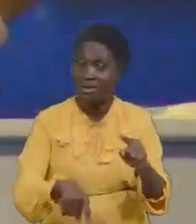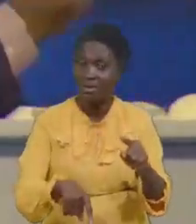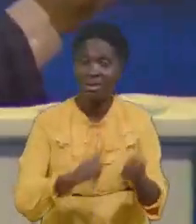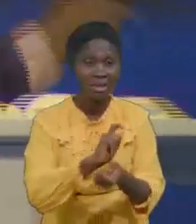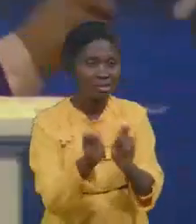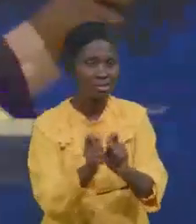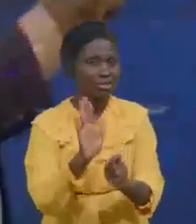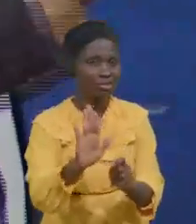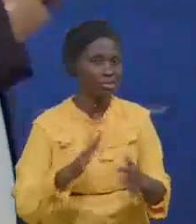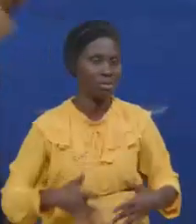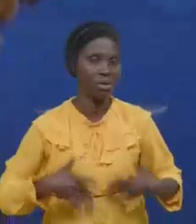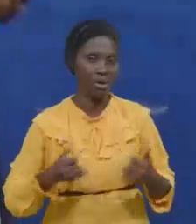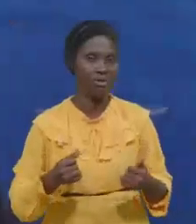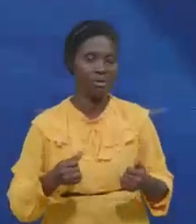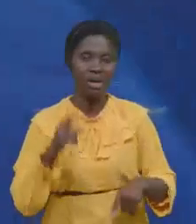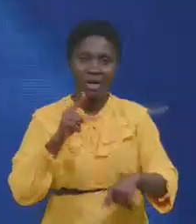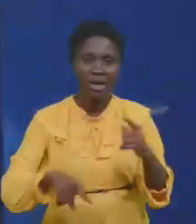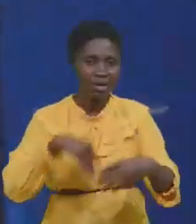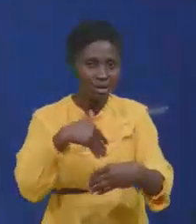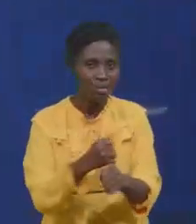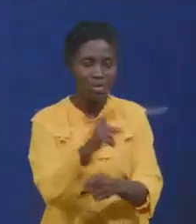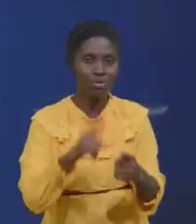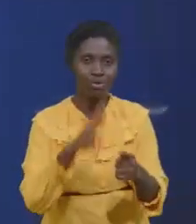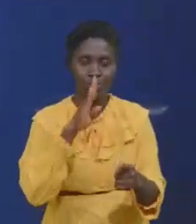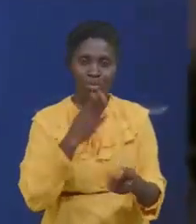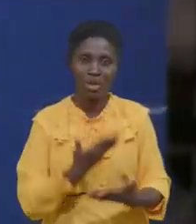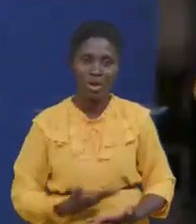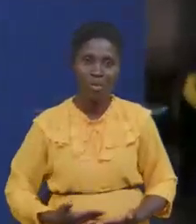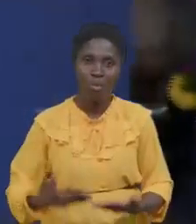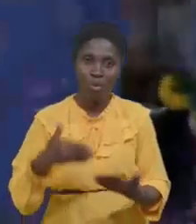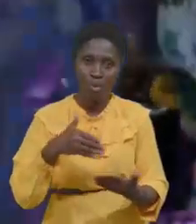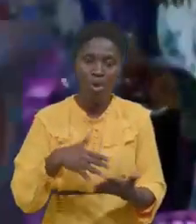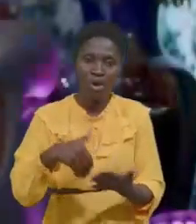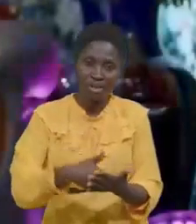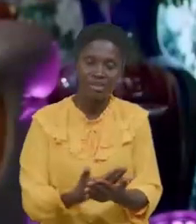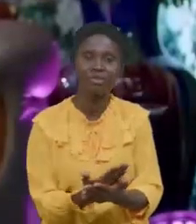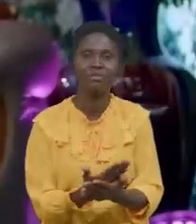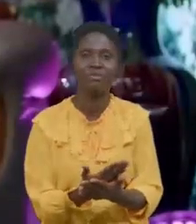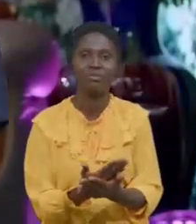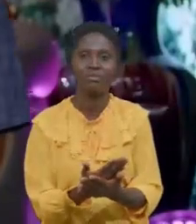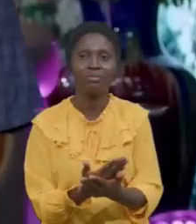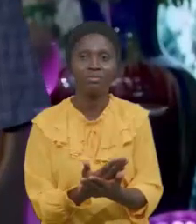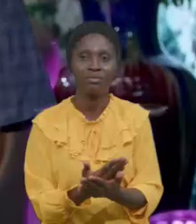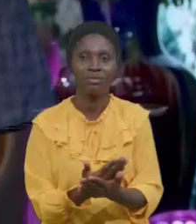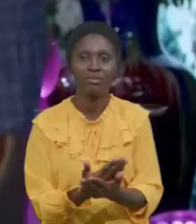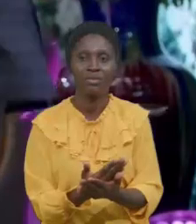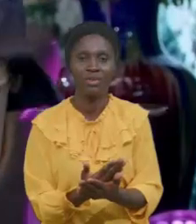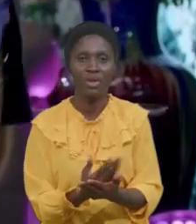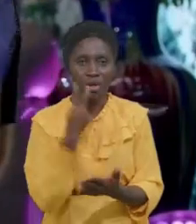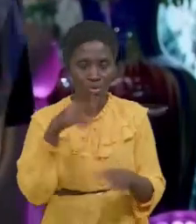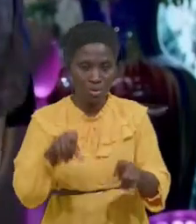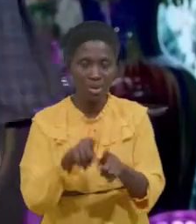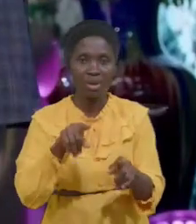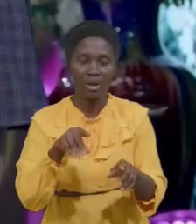your life, cannot make you to be born anew. Look at this. For as much as you know